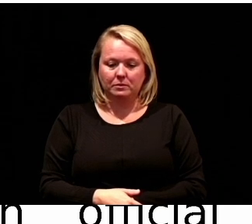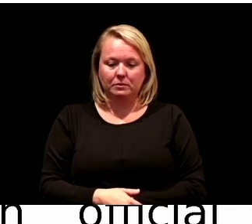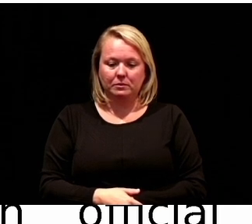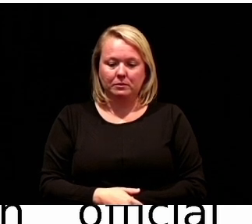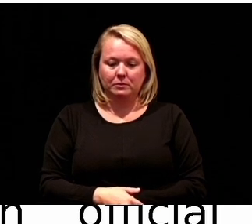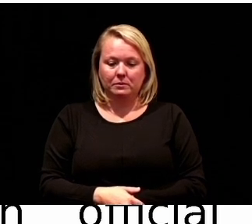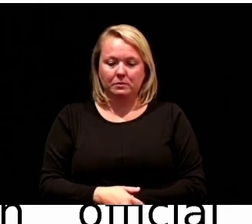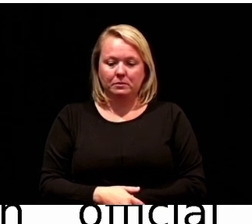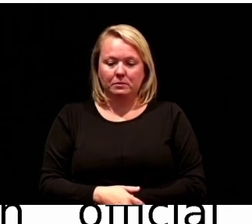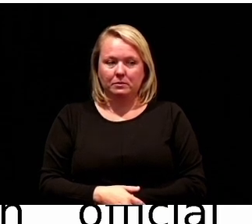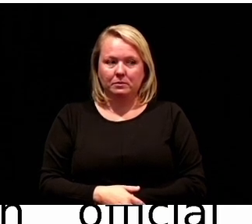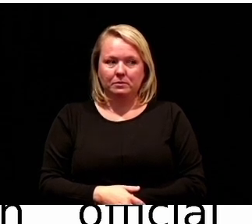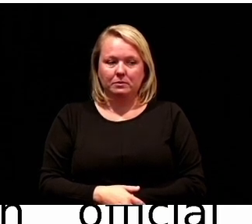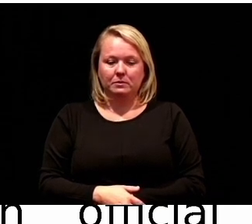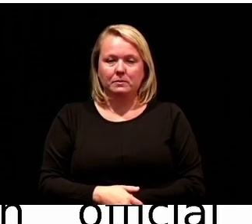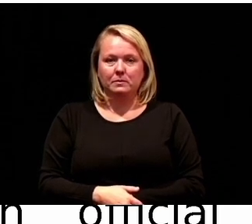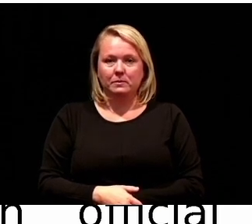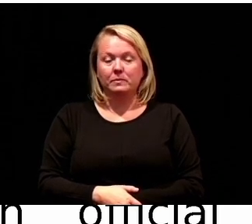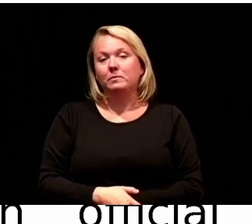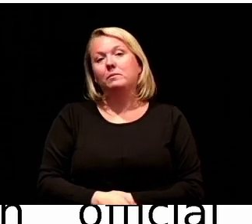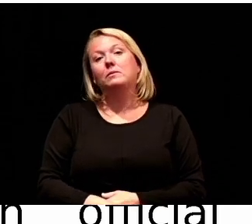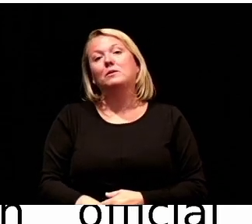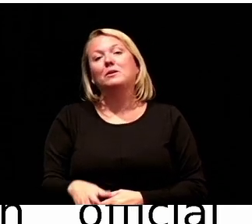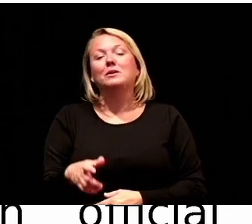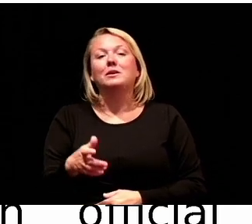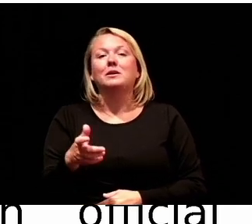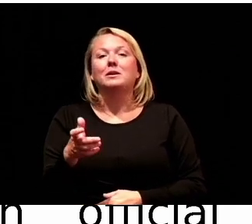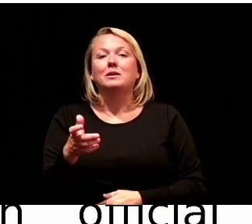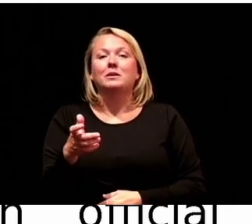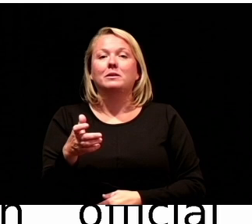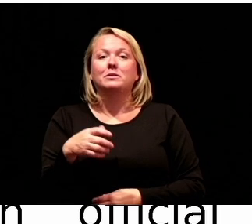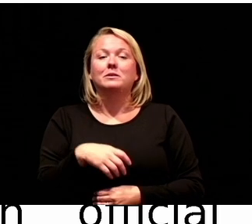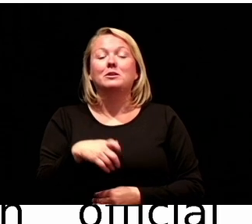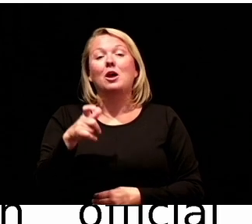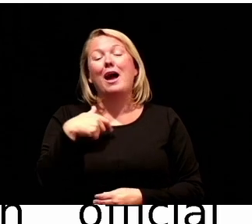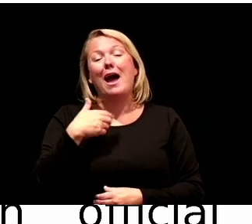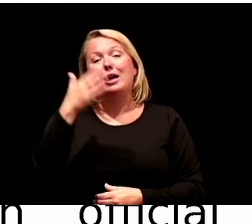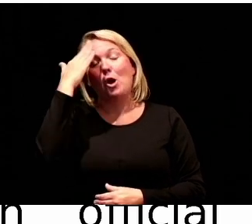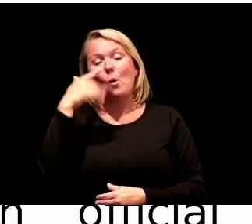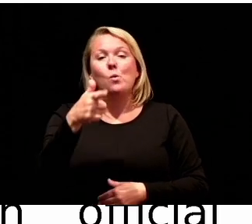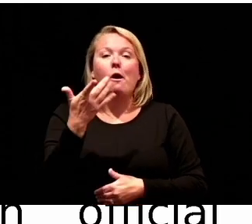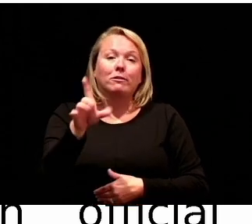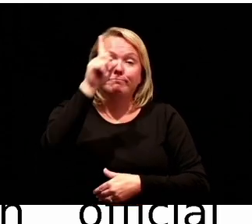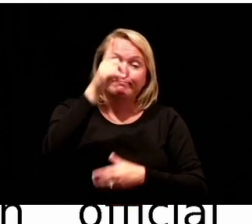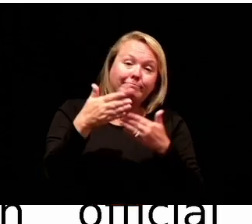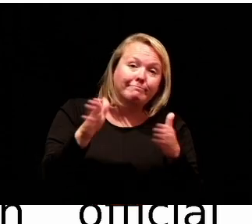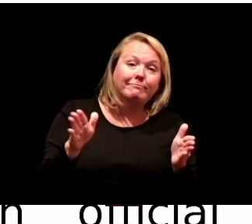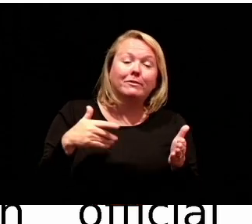I work for HUD. I'm a HUD attorney, but nothing I say today is a HUD position. It's all my purely